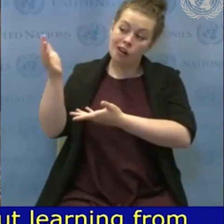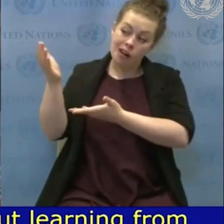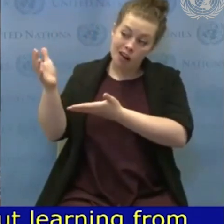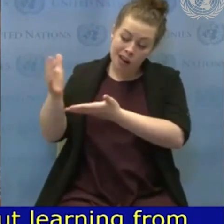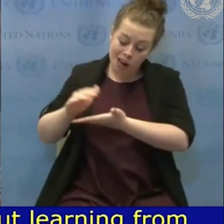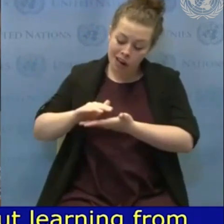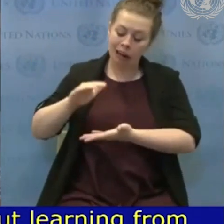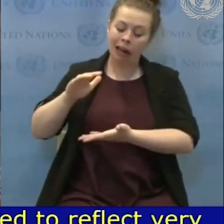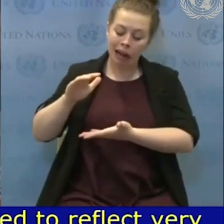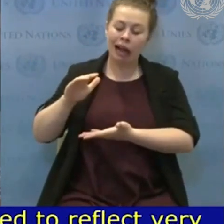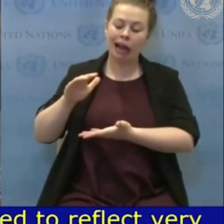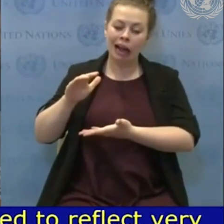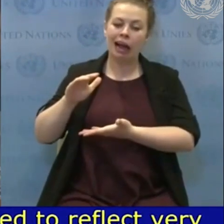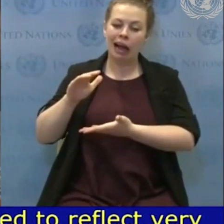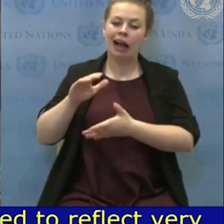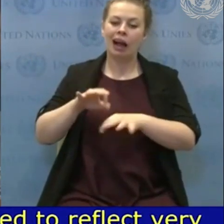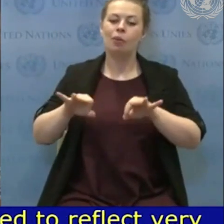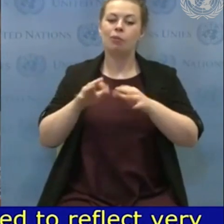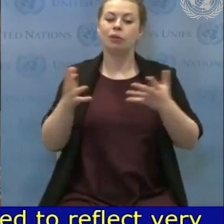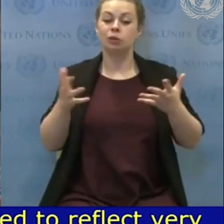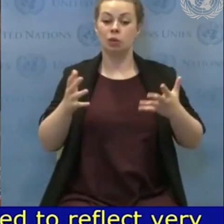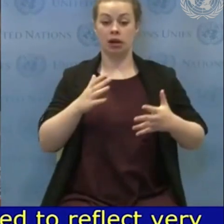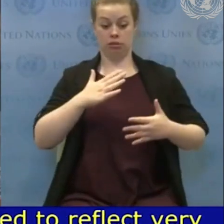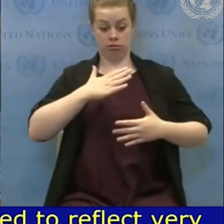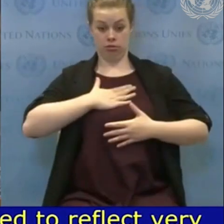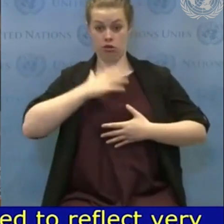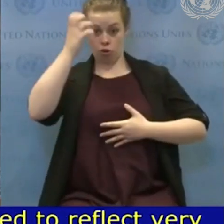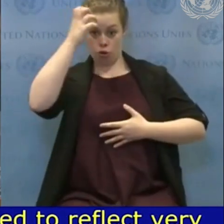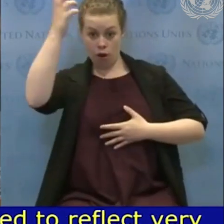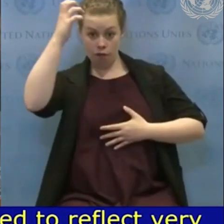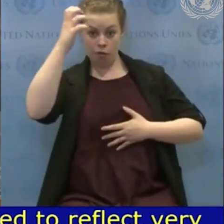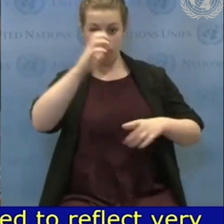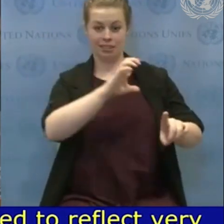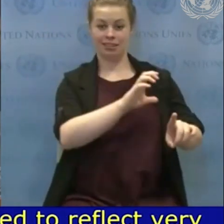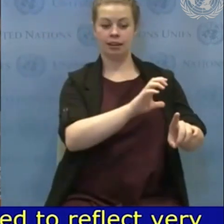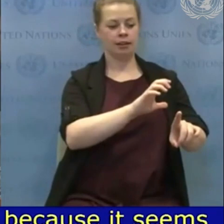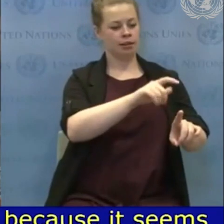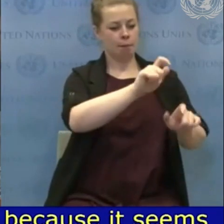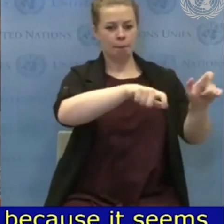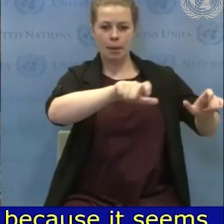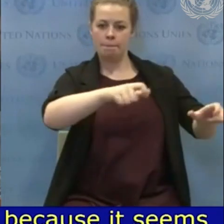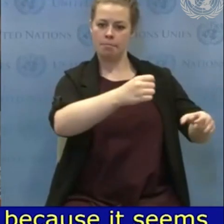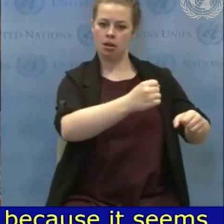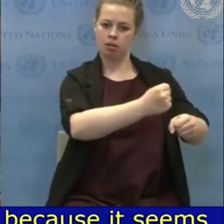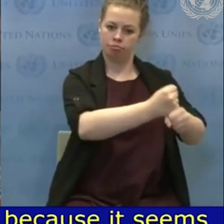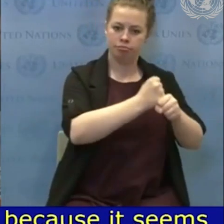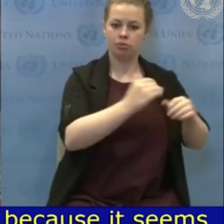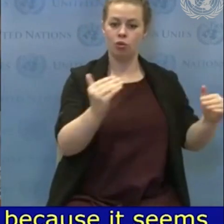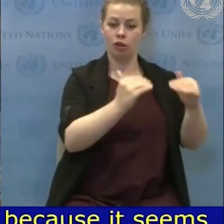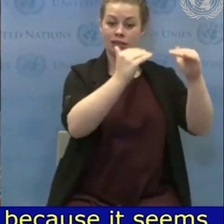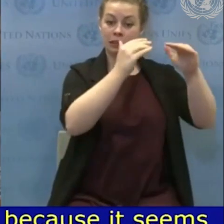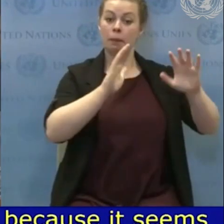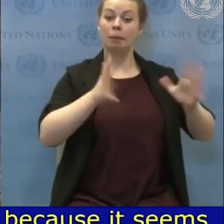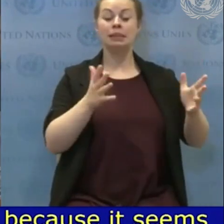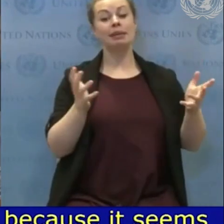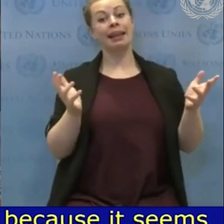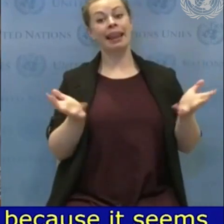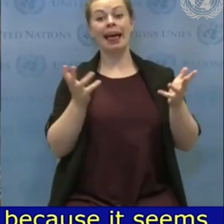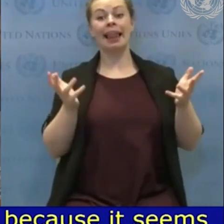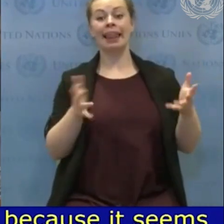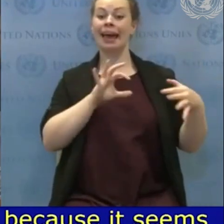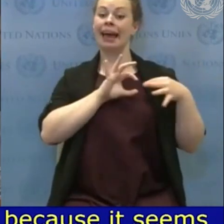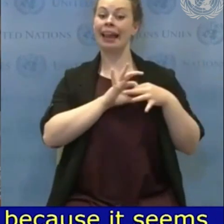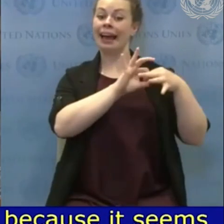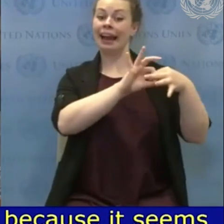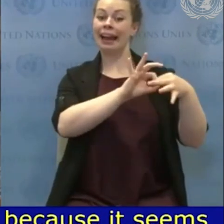and partnership doesn't need to be a bland, fluffy, polite type of engagement. What's nice about